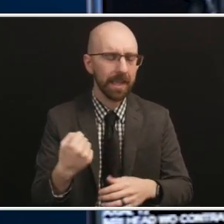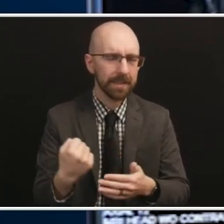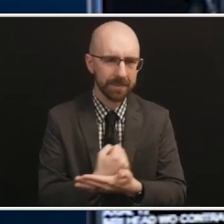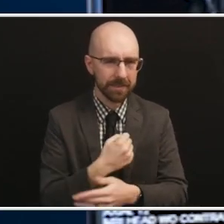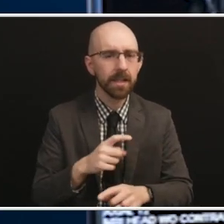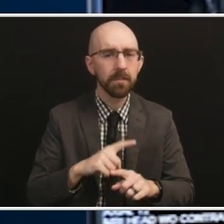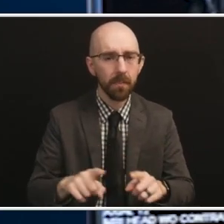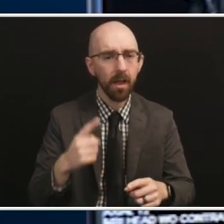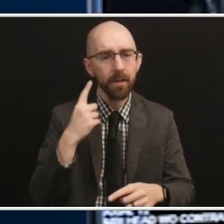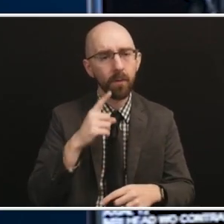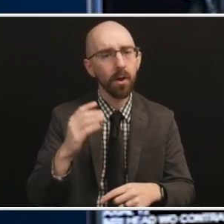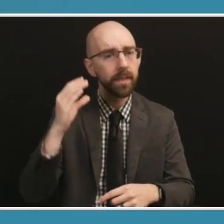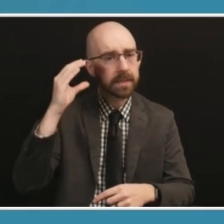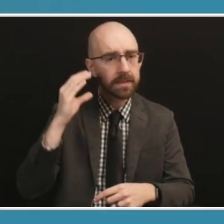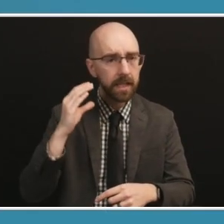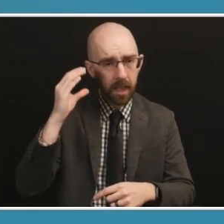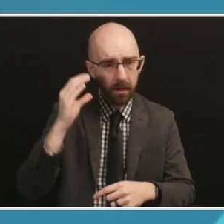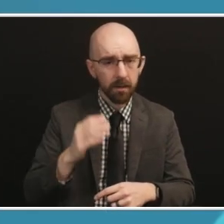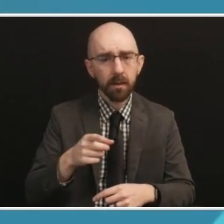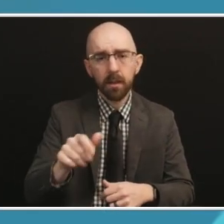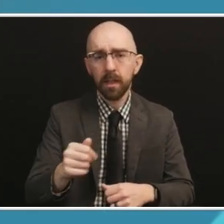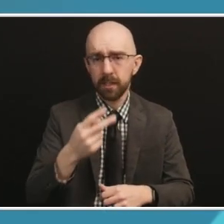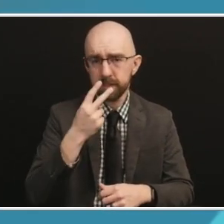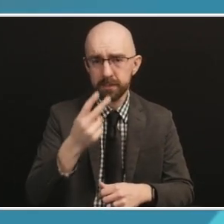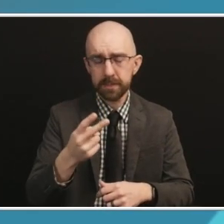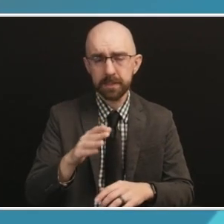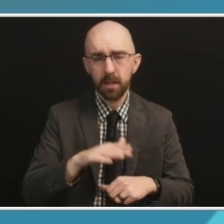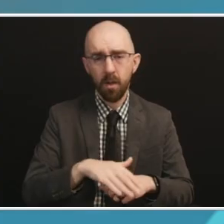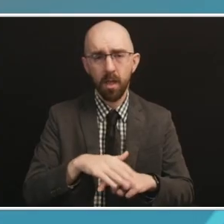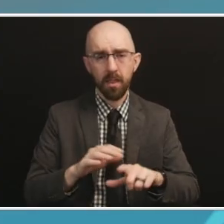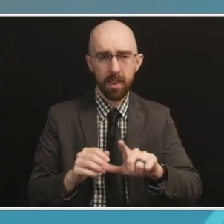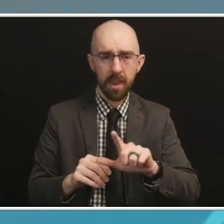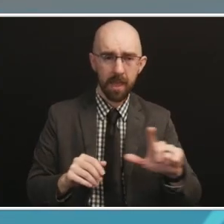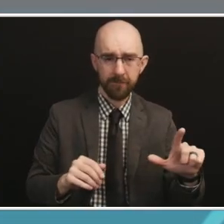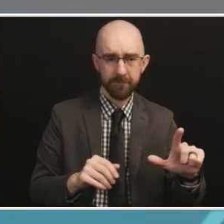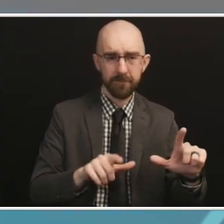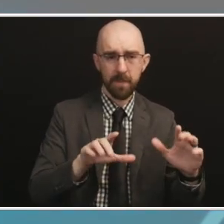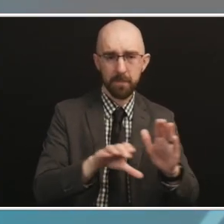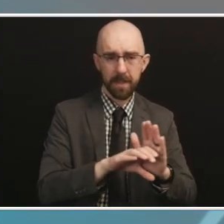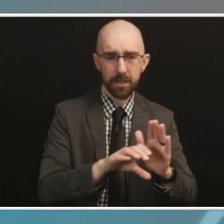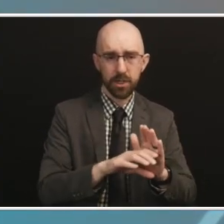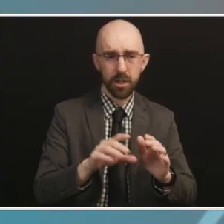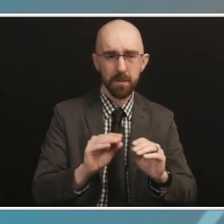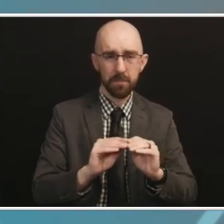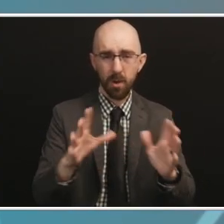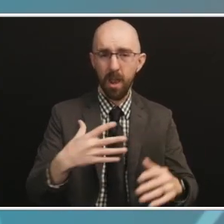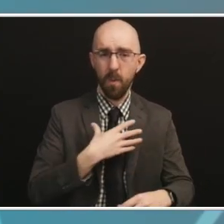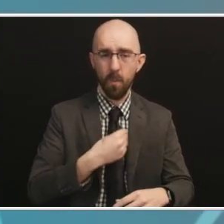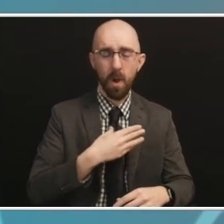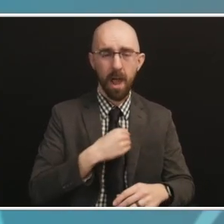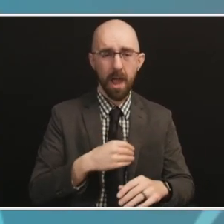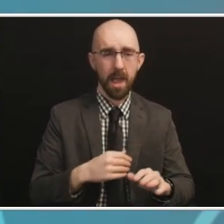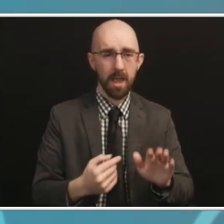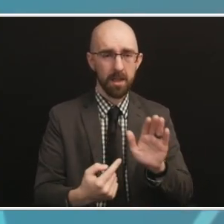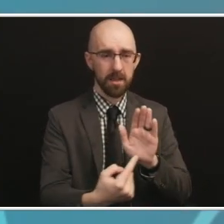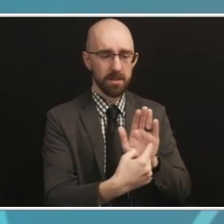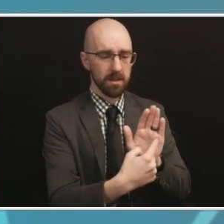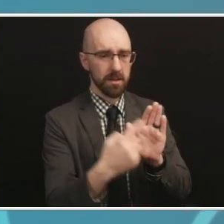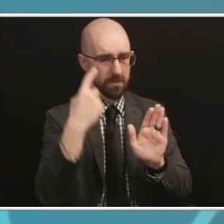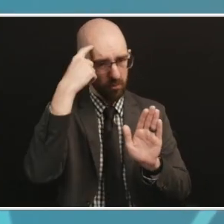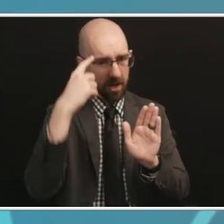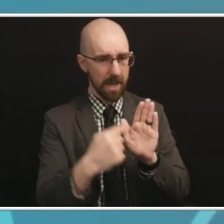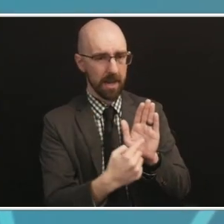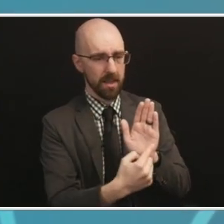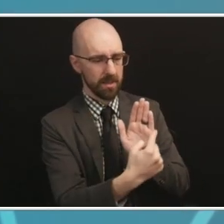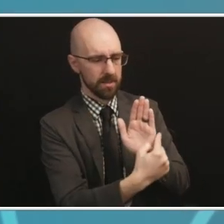the scans go, you can see on the left side of the screen, there's that bright white area on the left side of his brain. And then